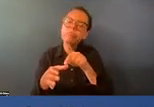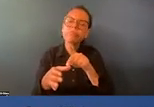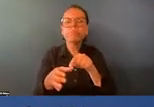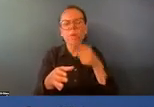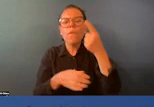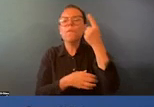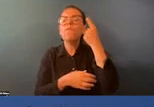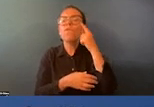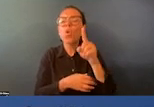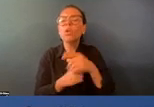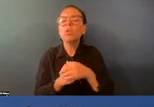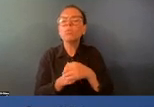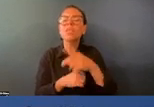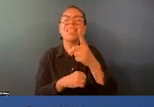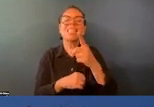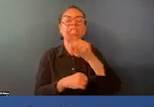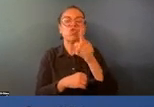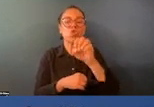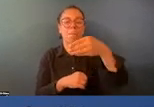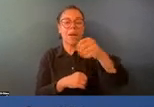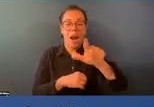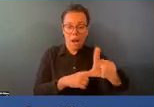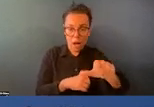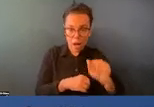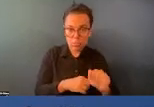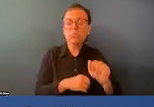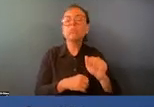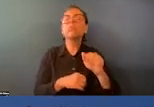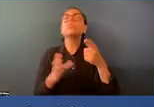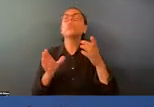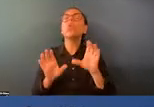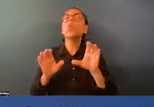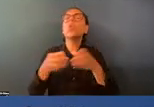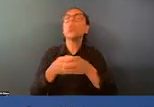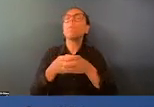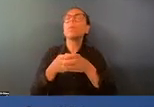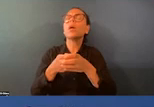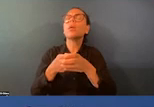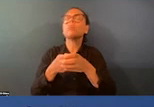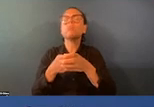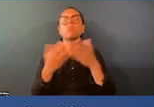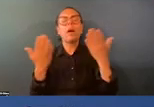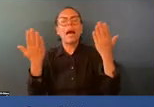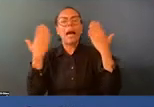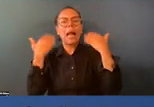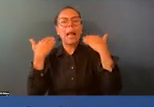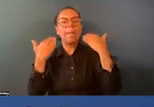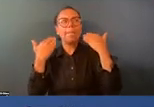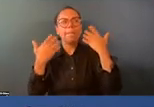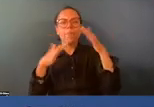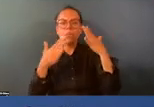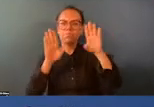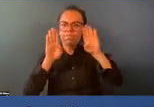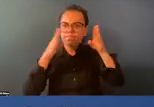from agency. And Mrs. Jamila Baydulloeva is one of the first female weather forecaster in